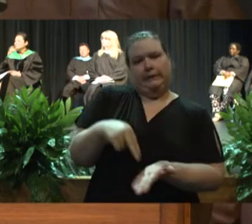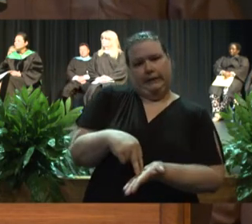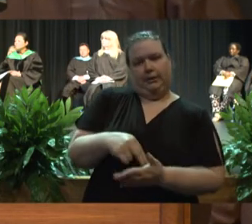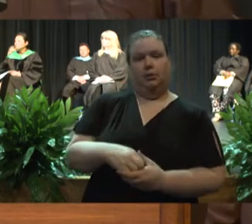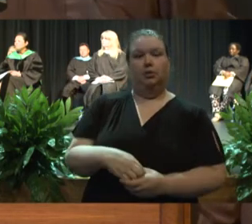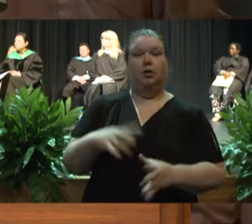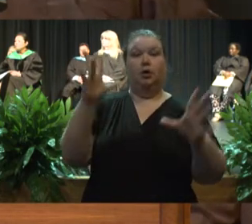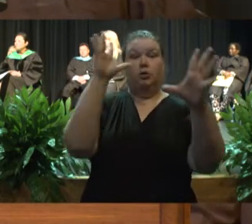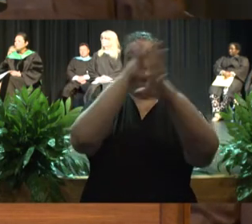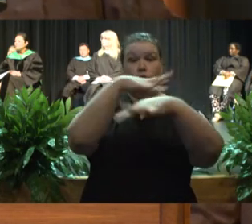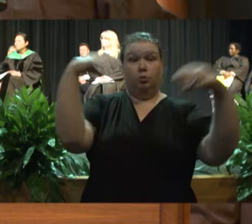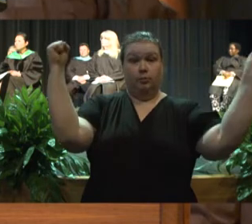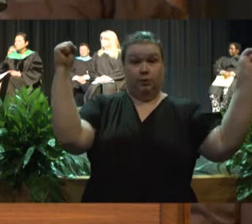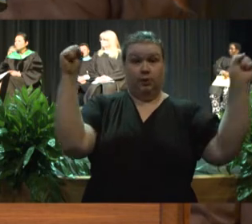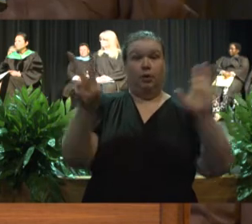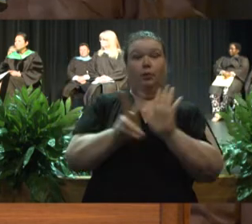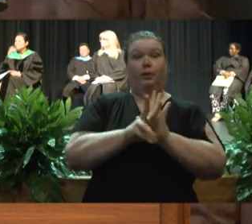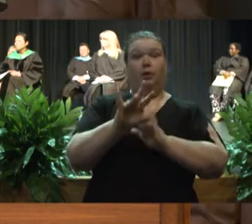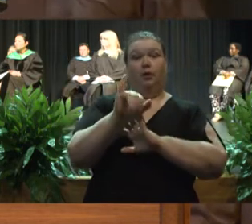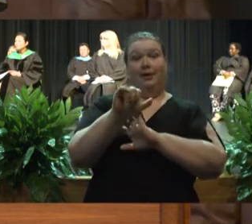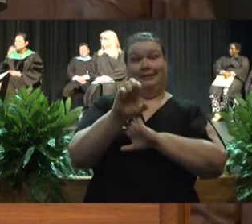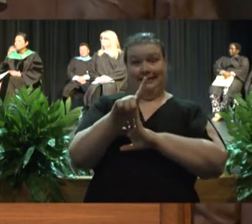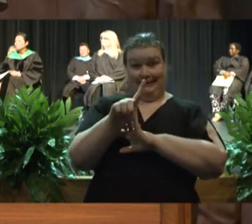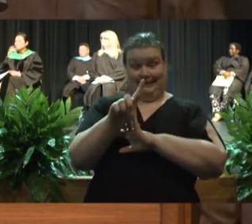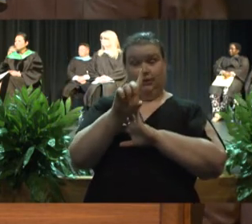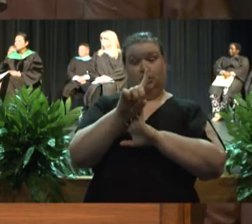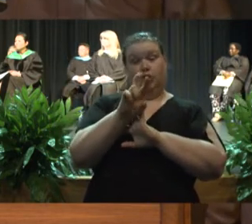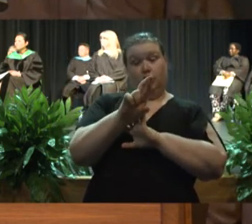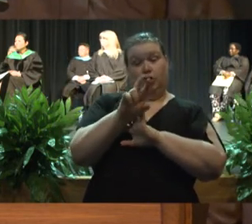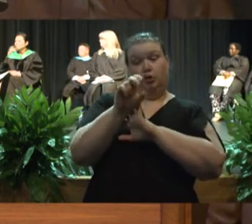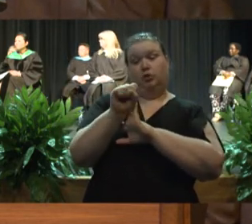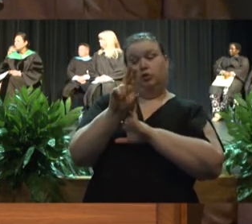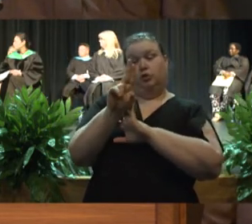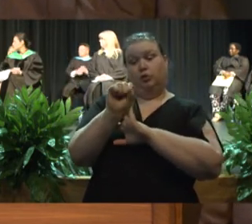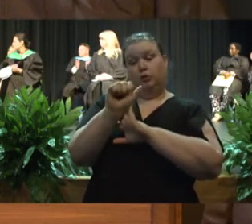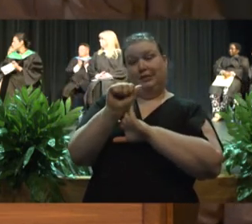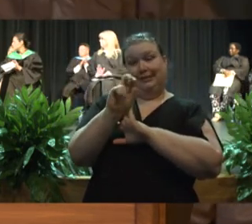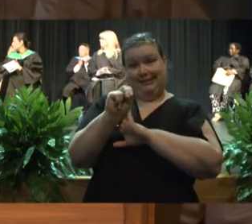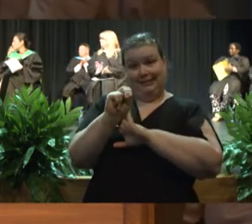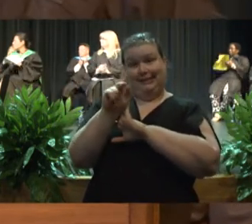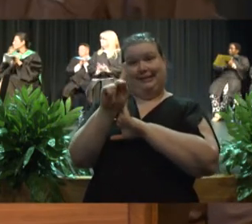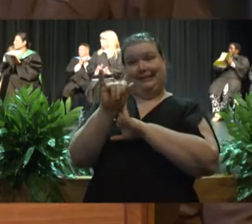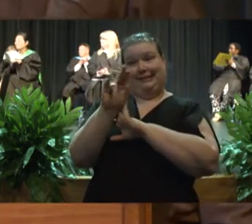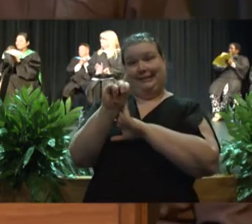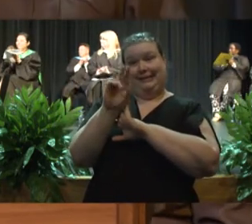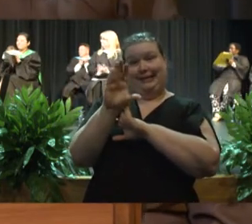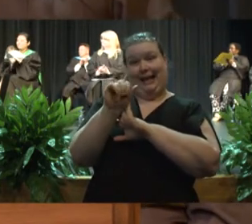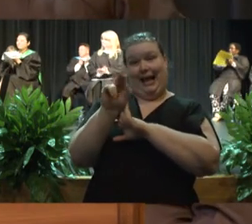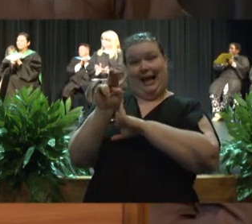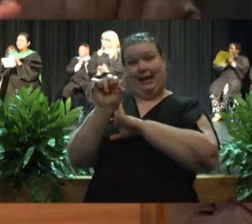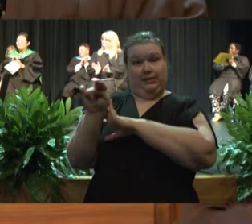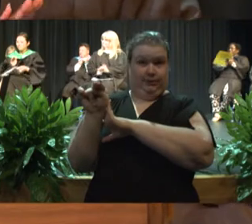name? Superintendent of Waco ISD, Dr. Susan Kincannon.